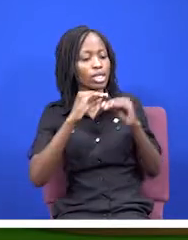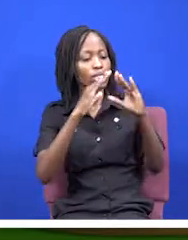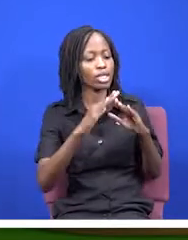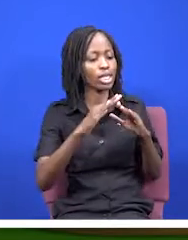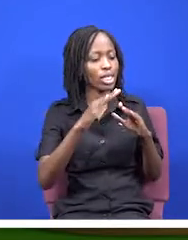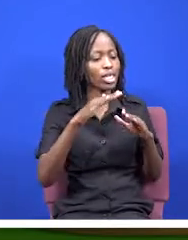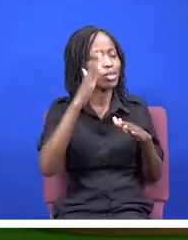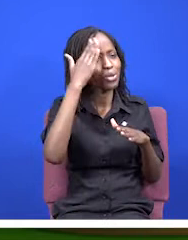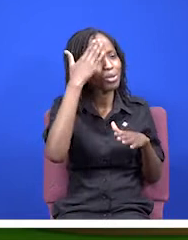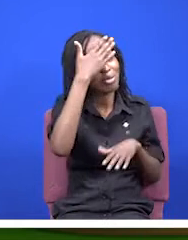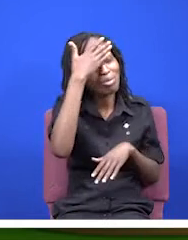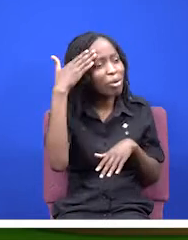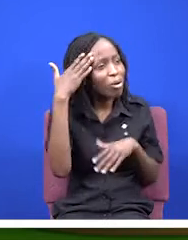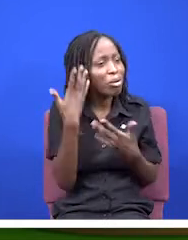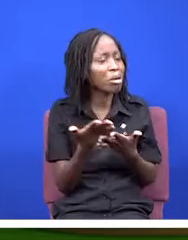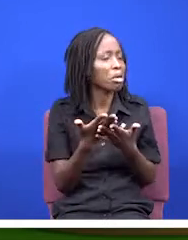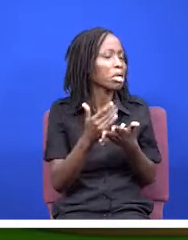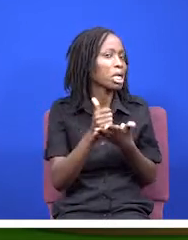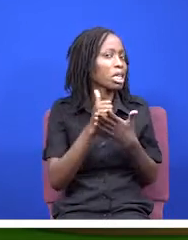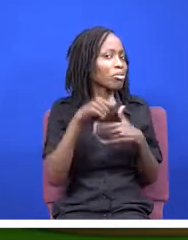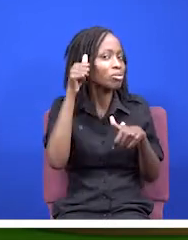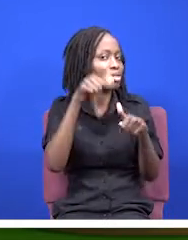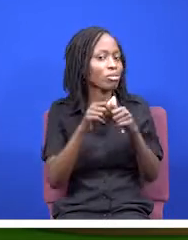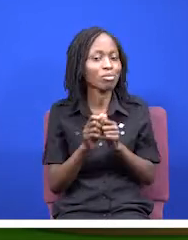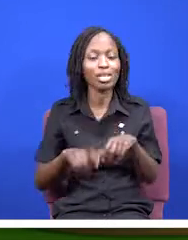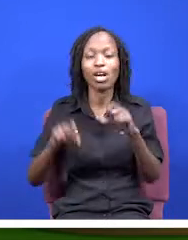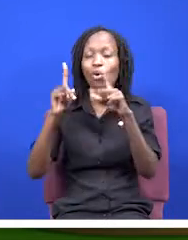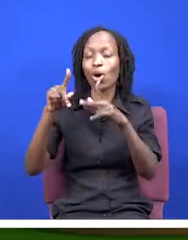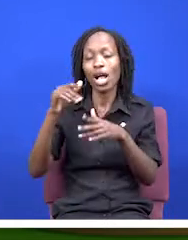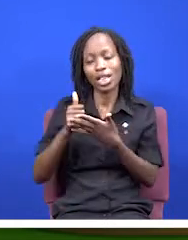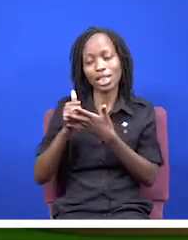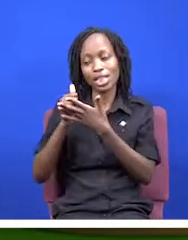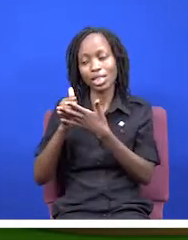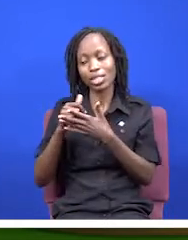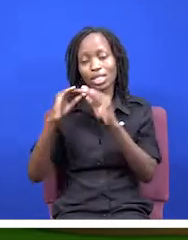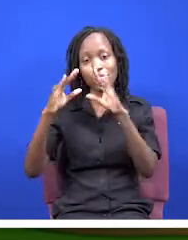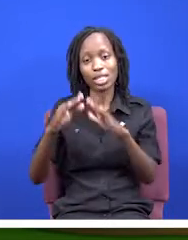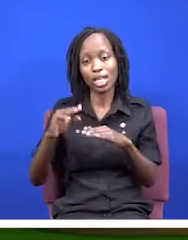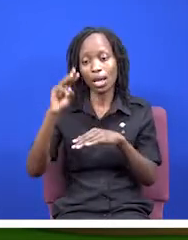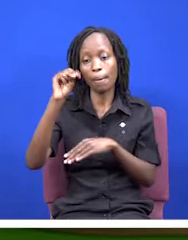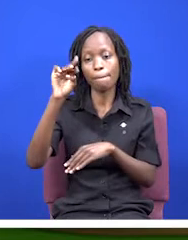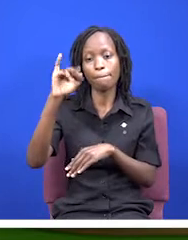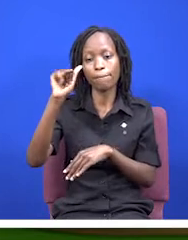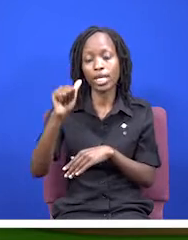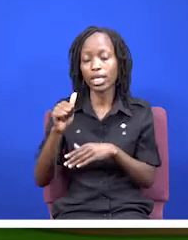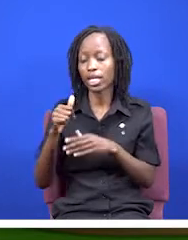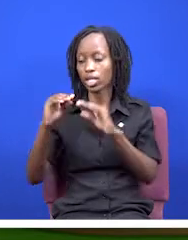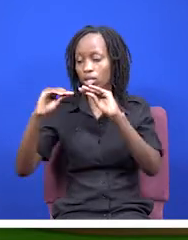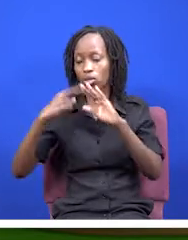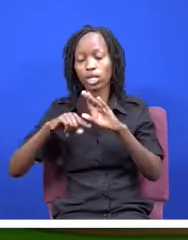Teacher? Yes. Can you remind us? You know we forgot. Okay. Now, I will remind you, Teacher Miriam taught us